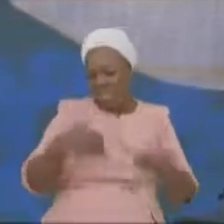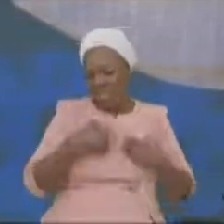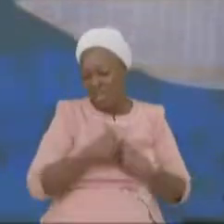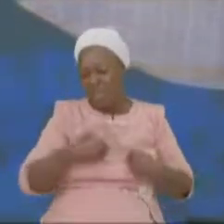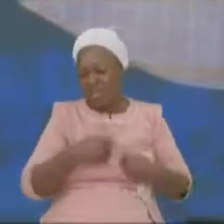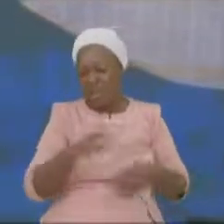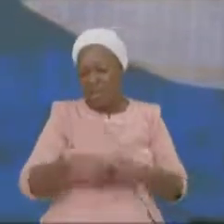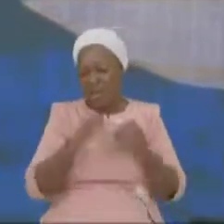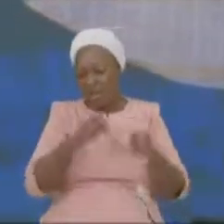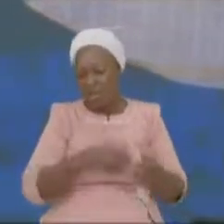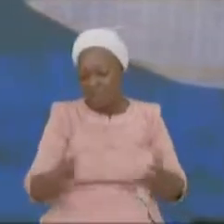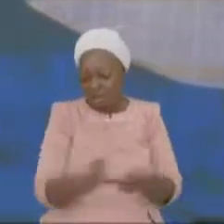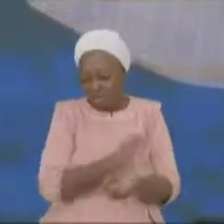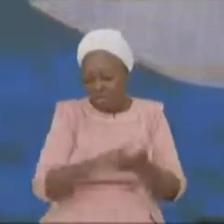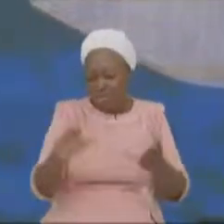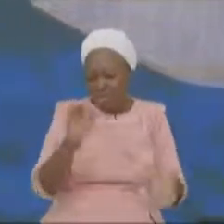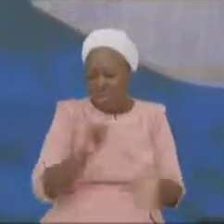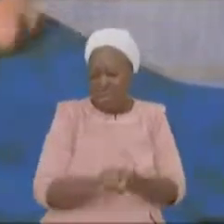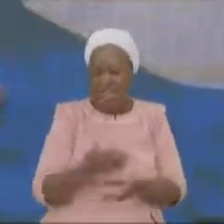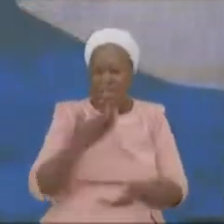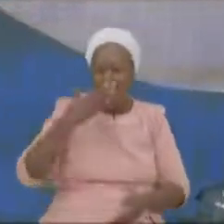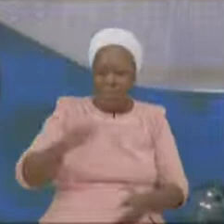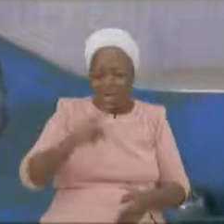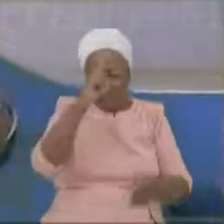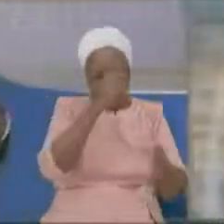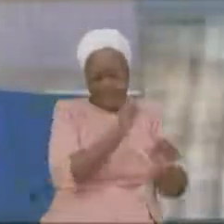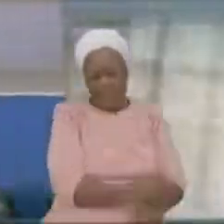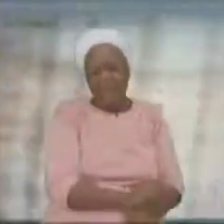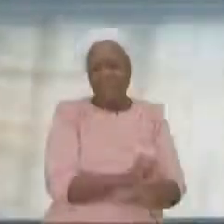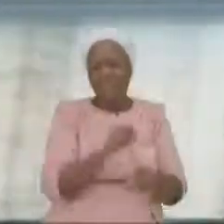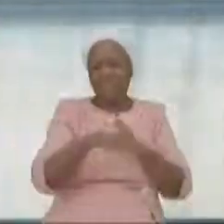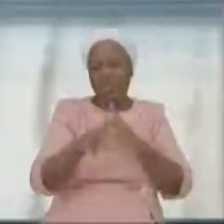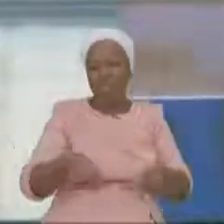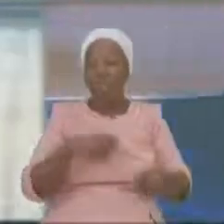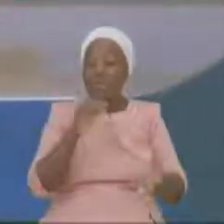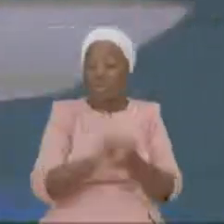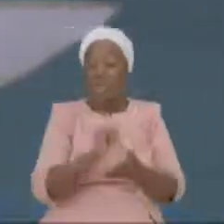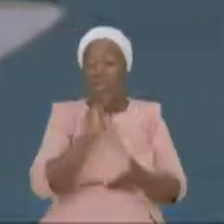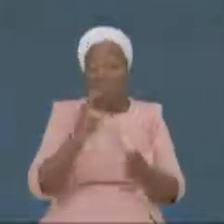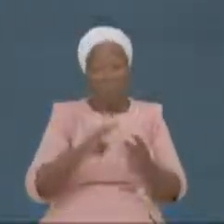destroy a monster? Very simple.